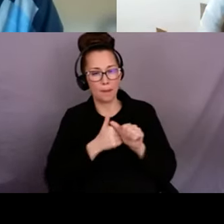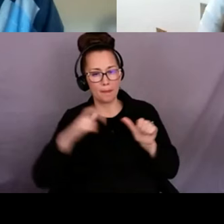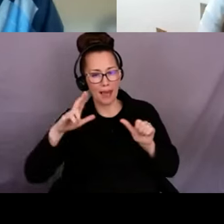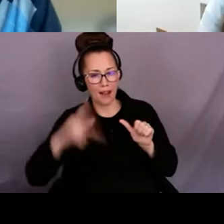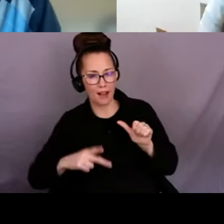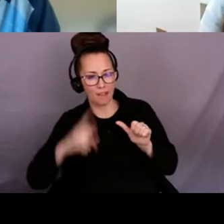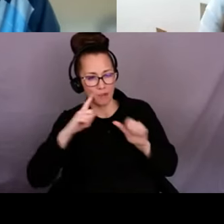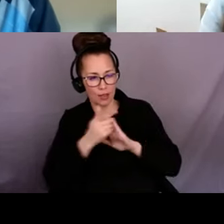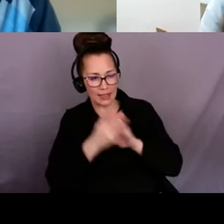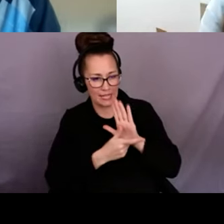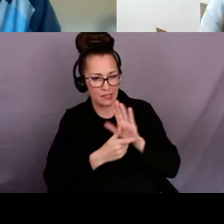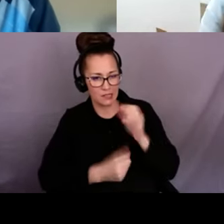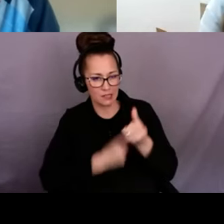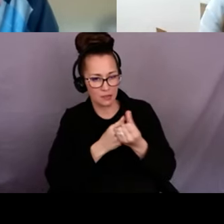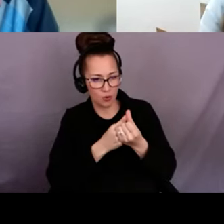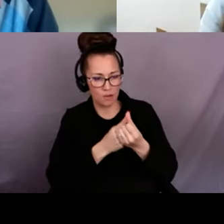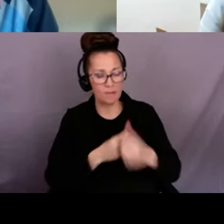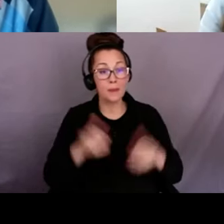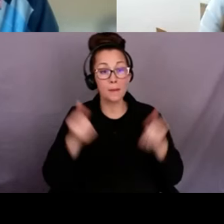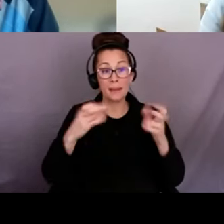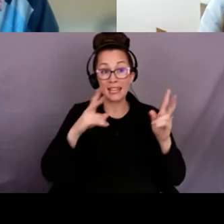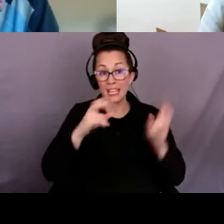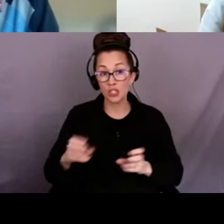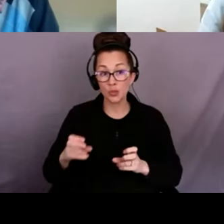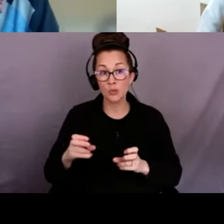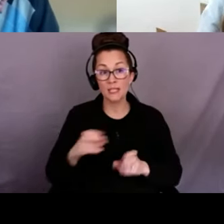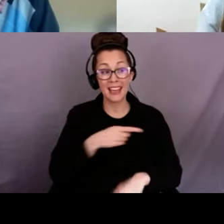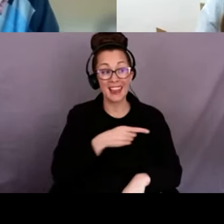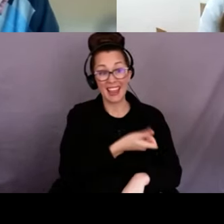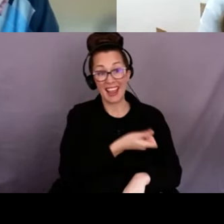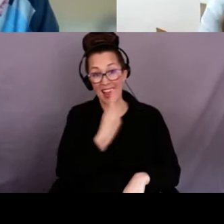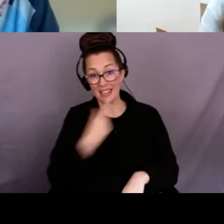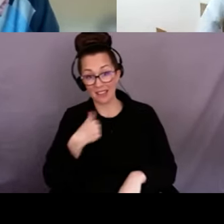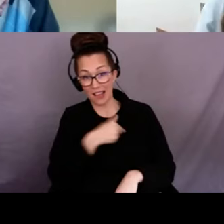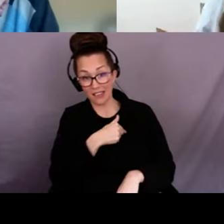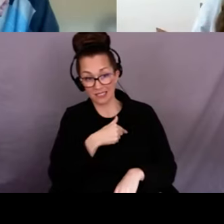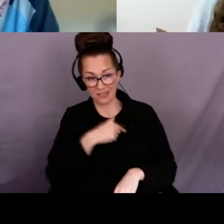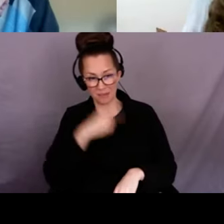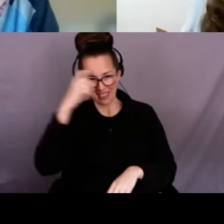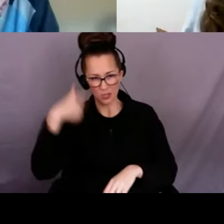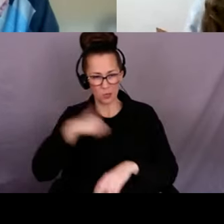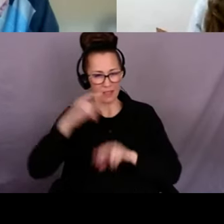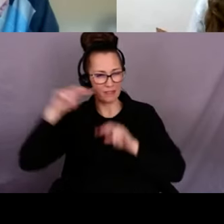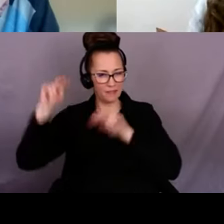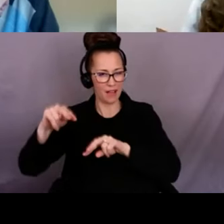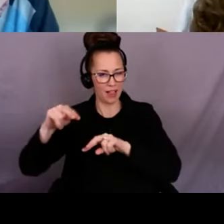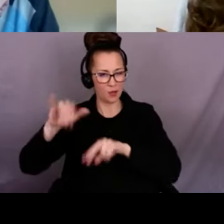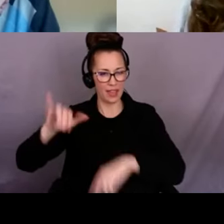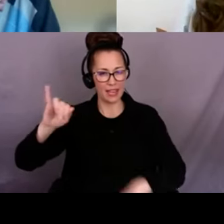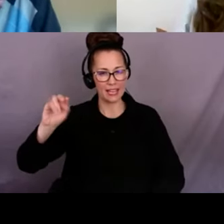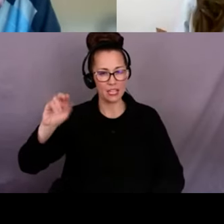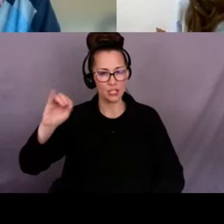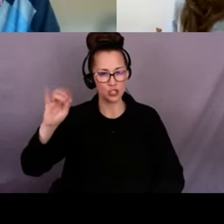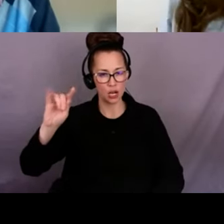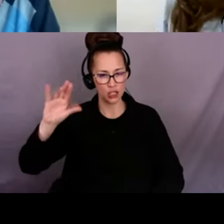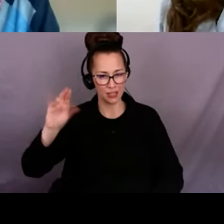number of issues. They generally obviously defer to us with respect to the injunction, but will oftentimes engage in